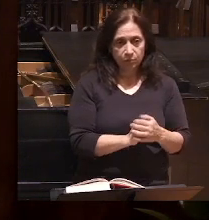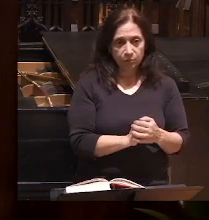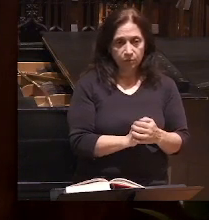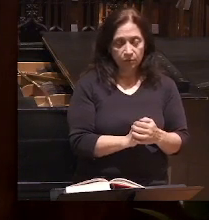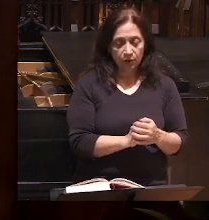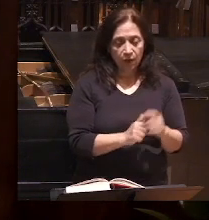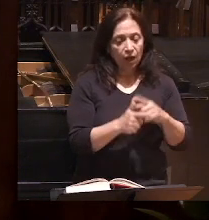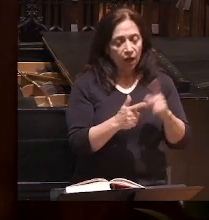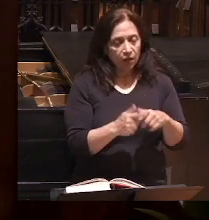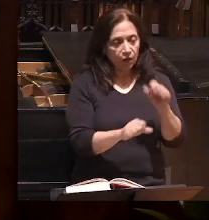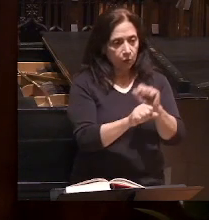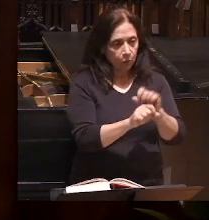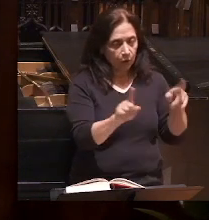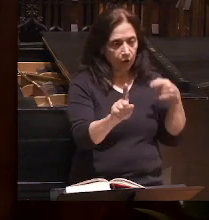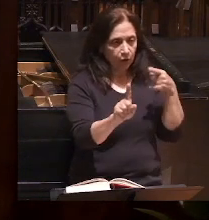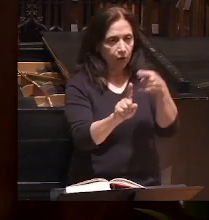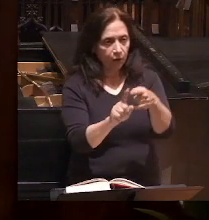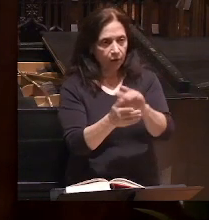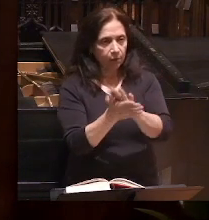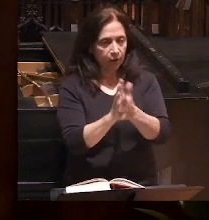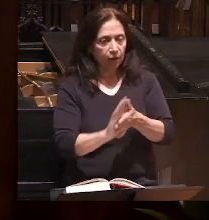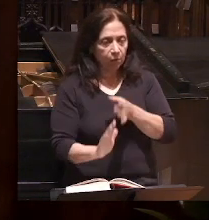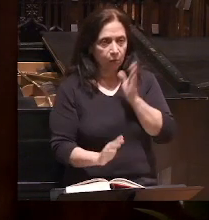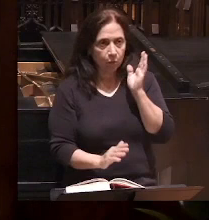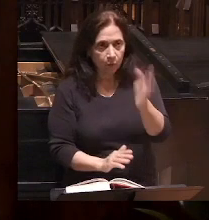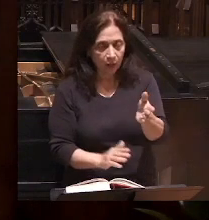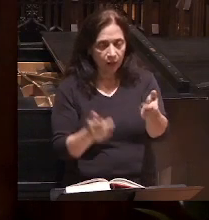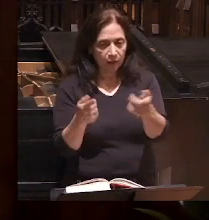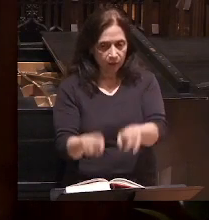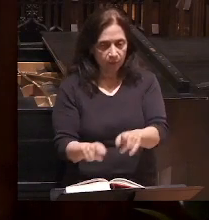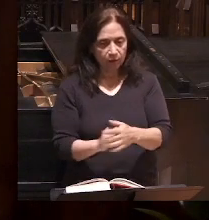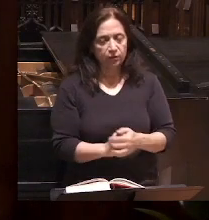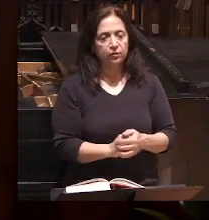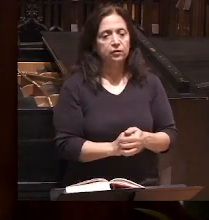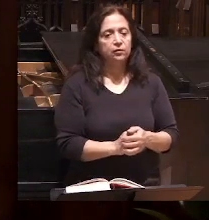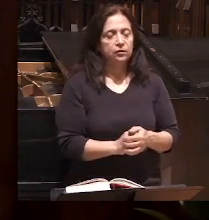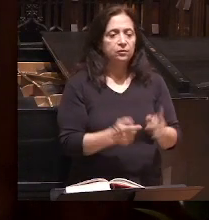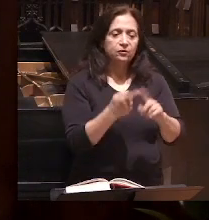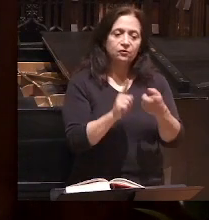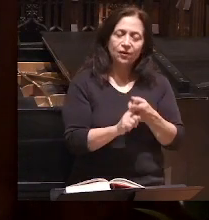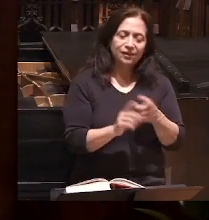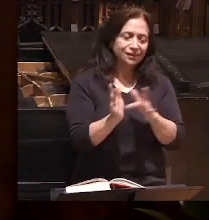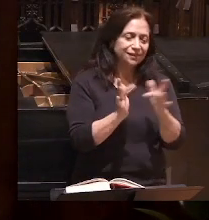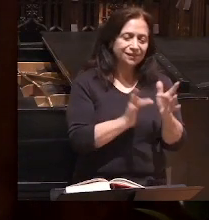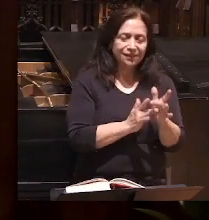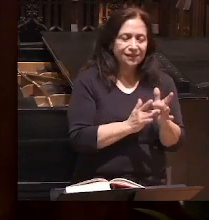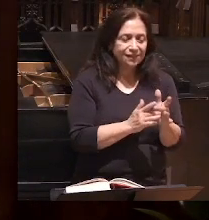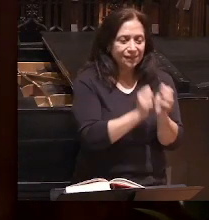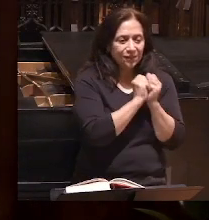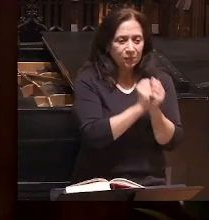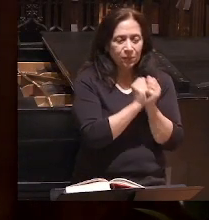and then work for what will be, friends, Jesus walks right alongside